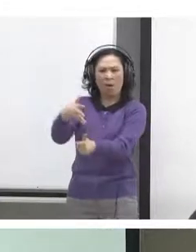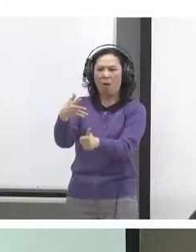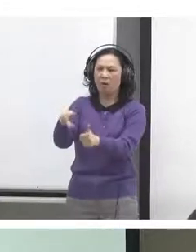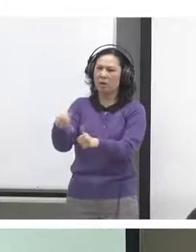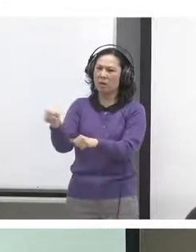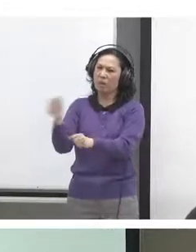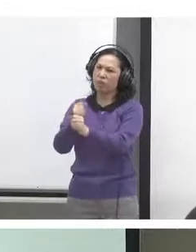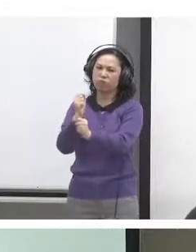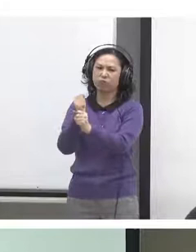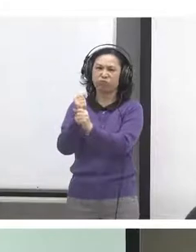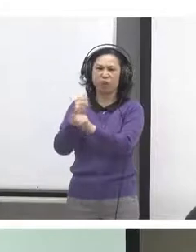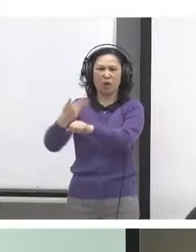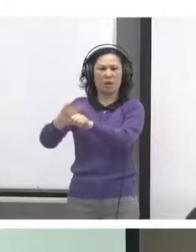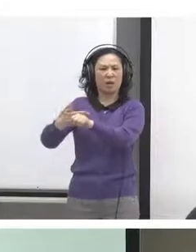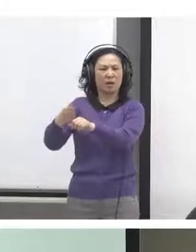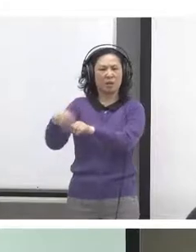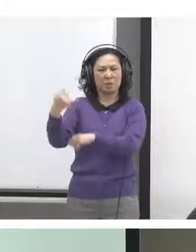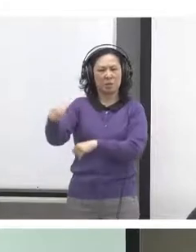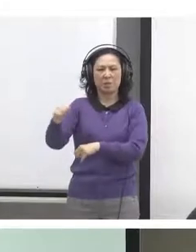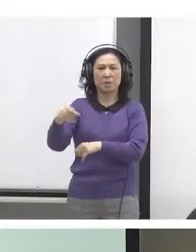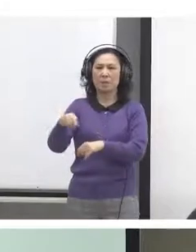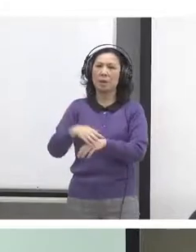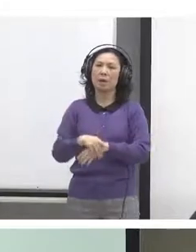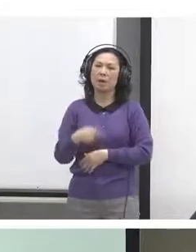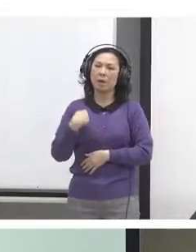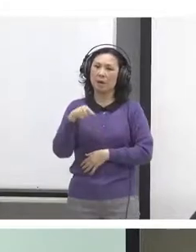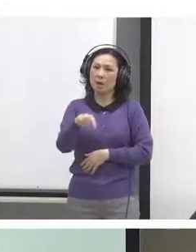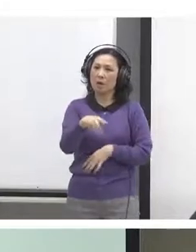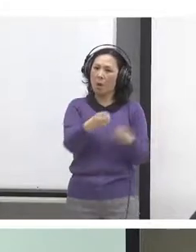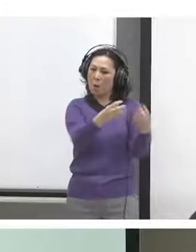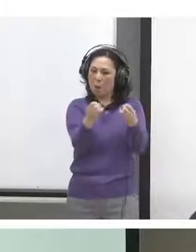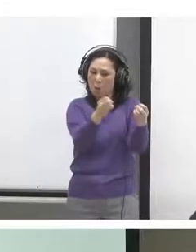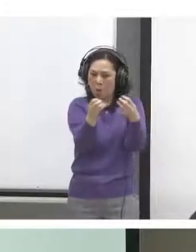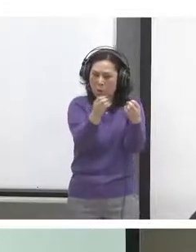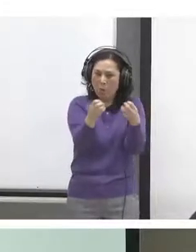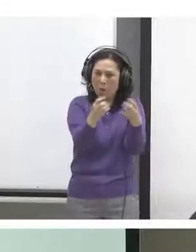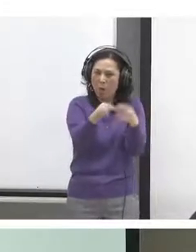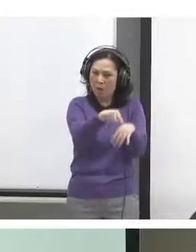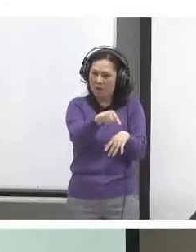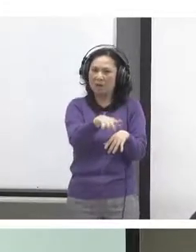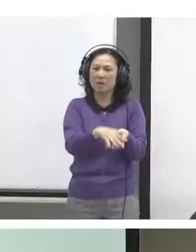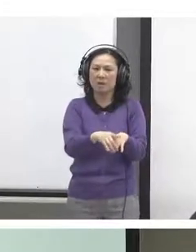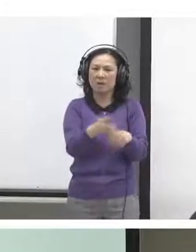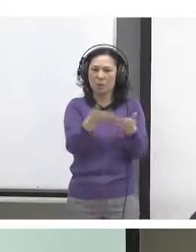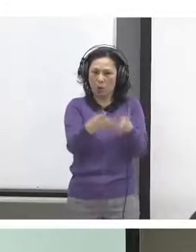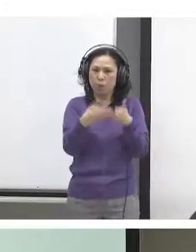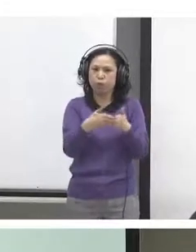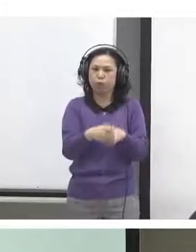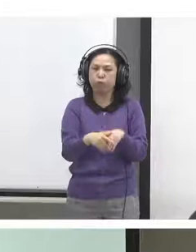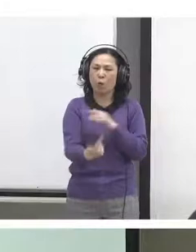these issues became one of high priority issues suddenly.